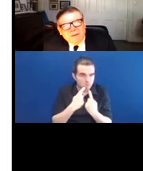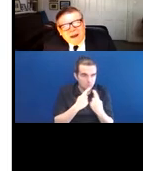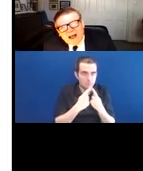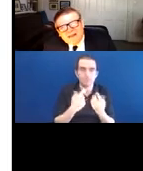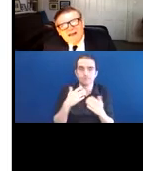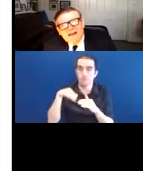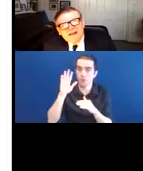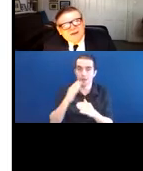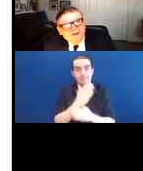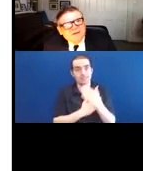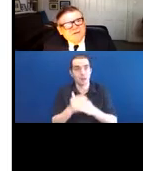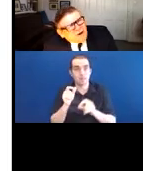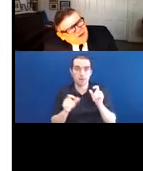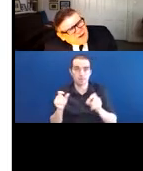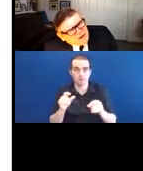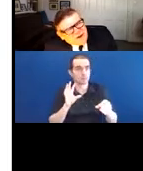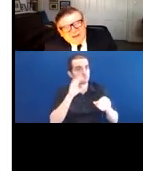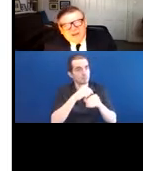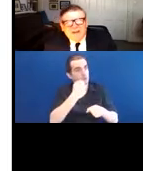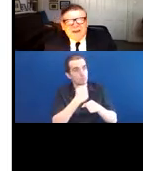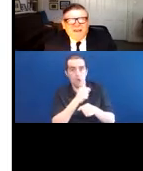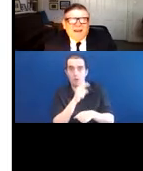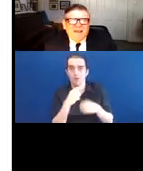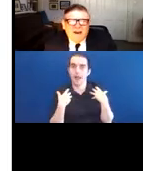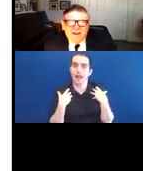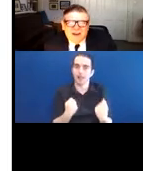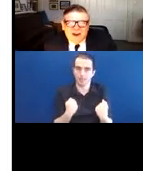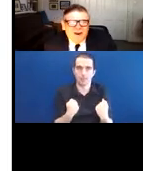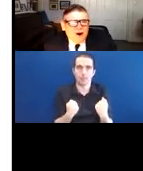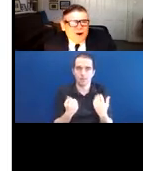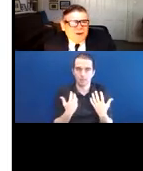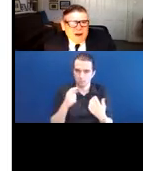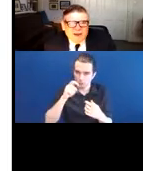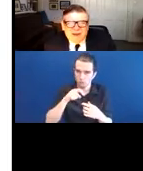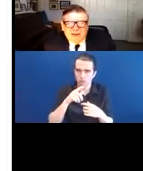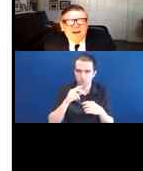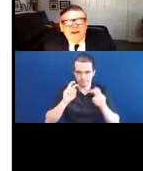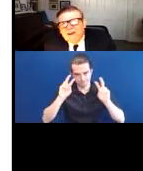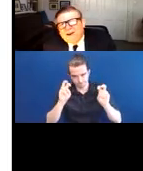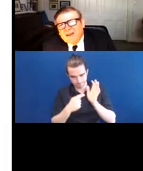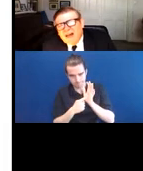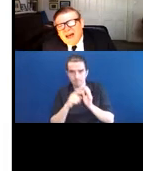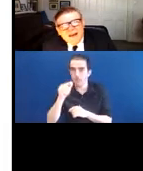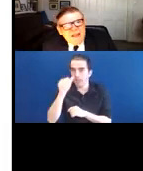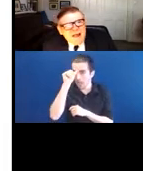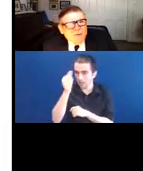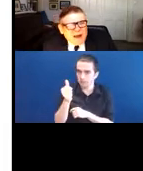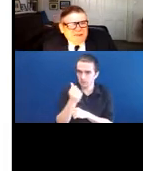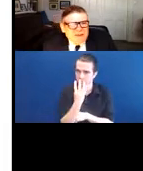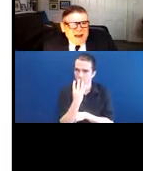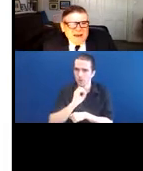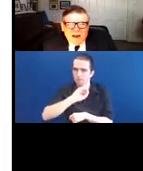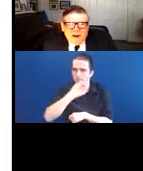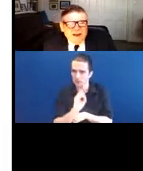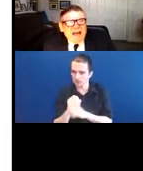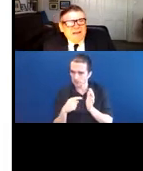if it applies to doctors, for instance. I think it's only certain occupations that are in that. And we have